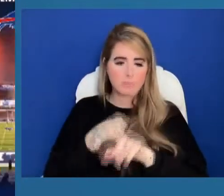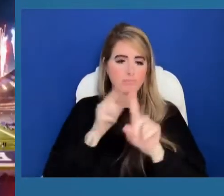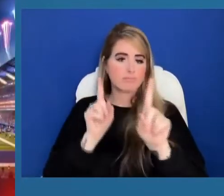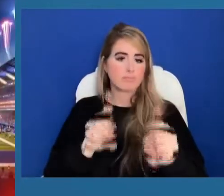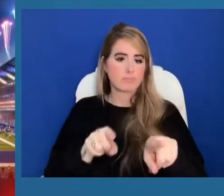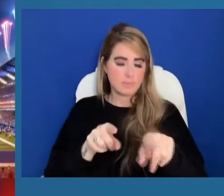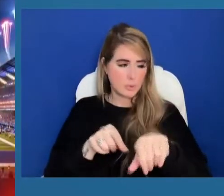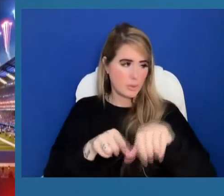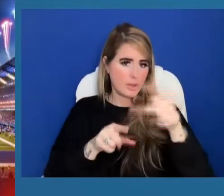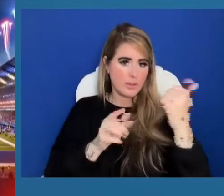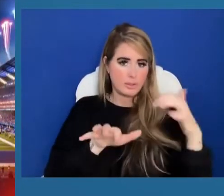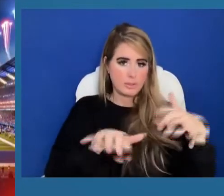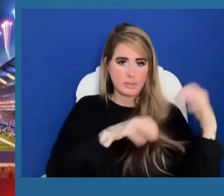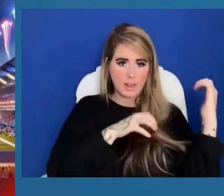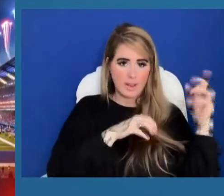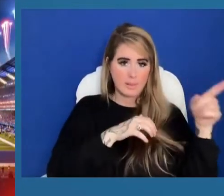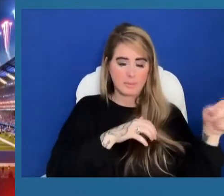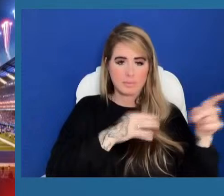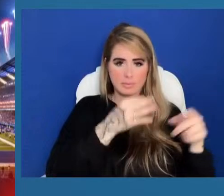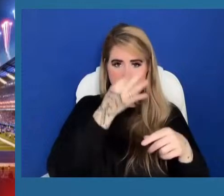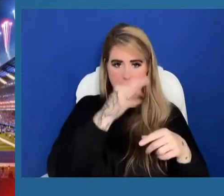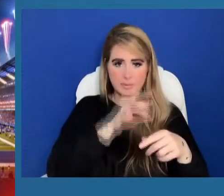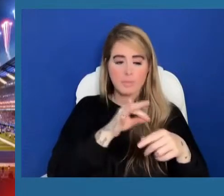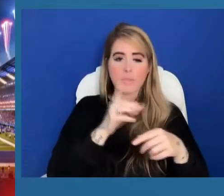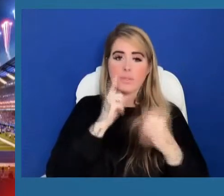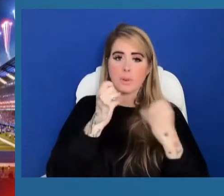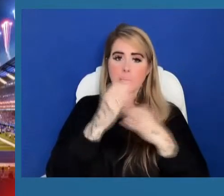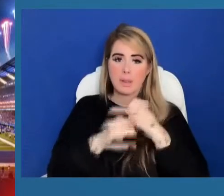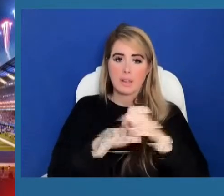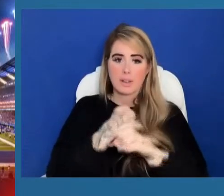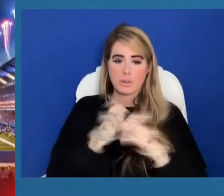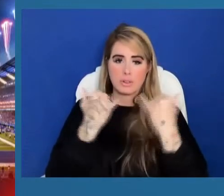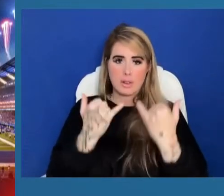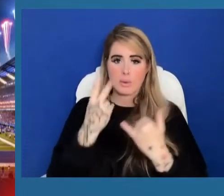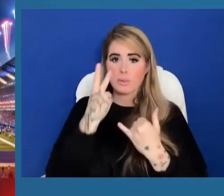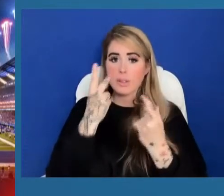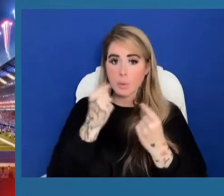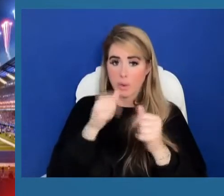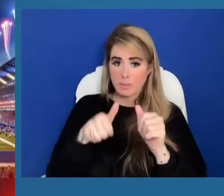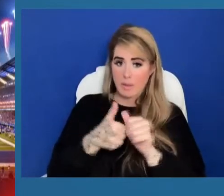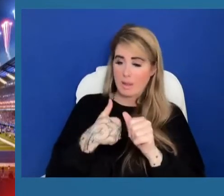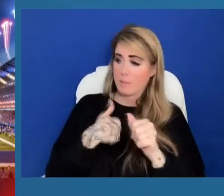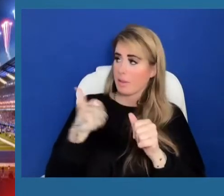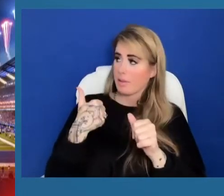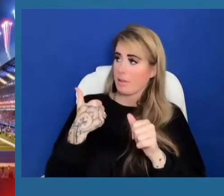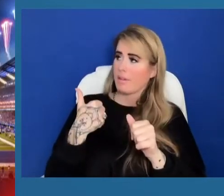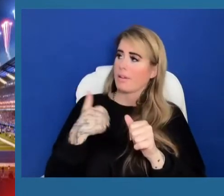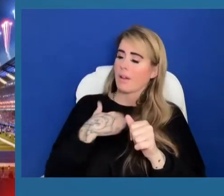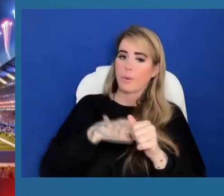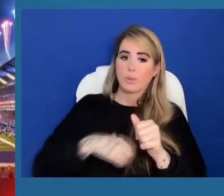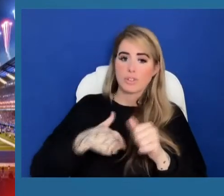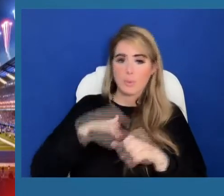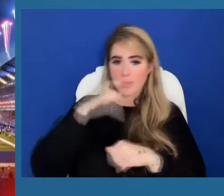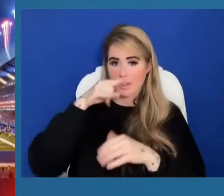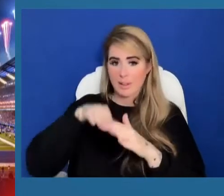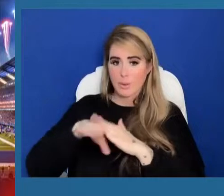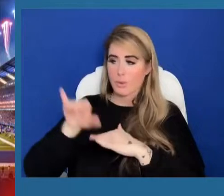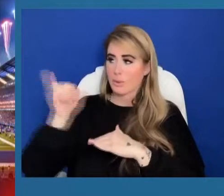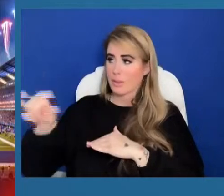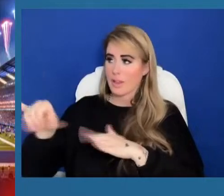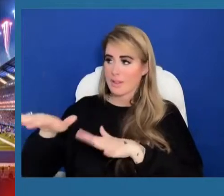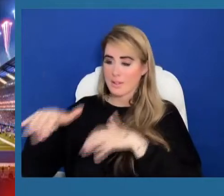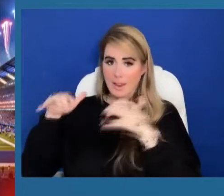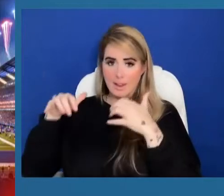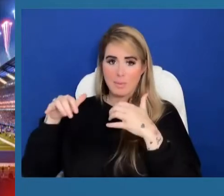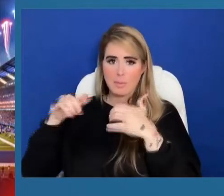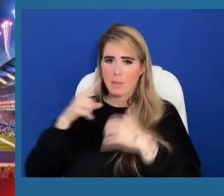street for many years, and now to see what's behind me, I sort of wish I was a kid going into that stadium, because it